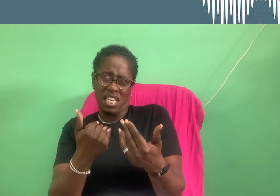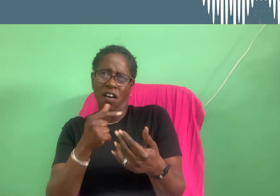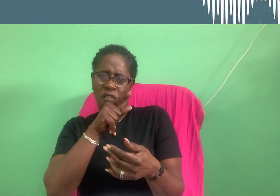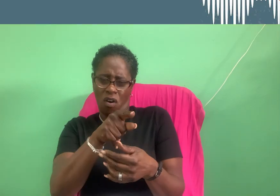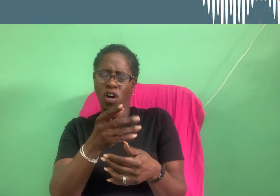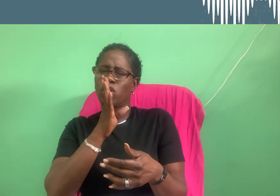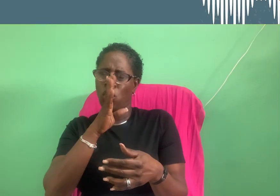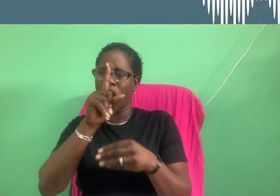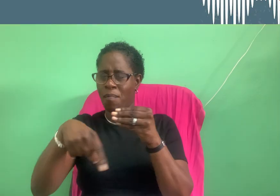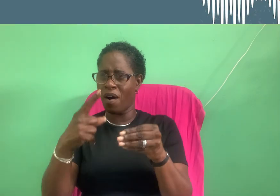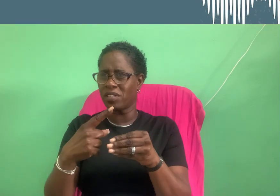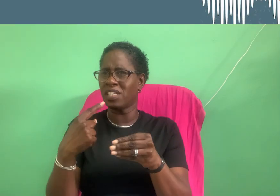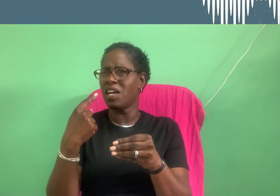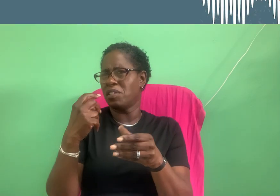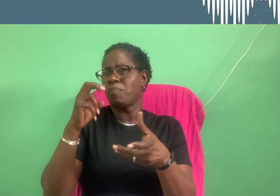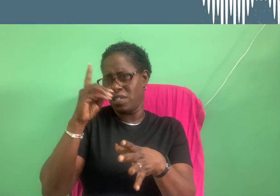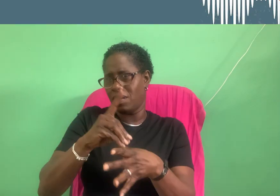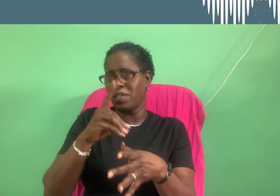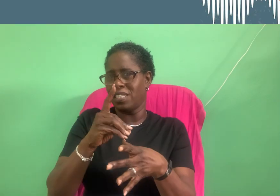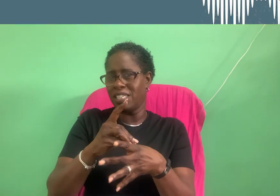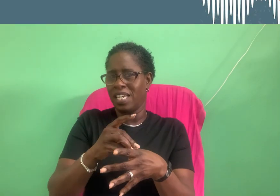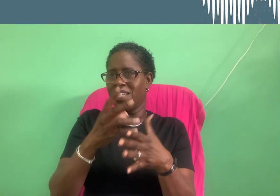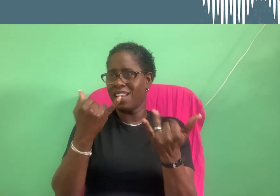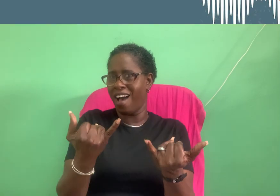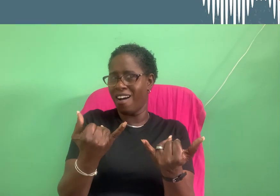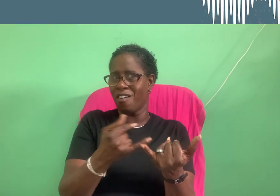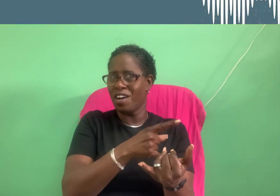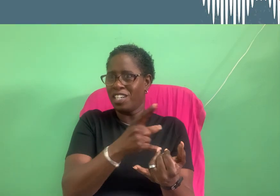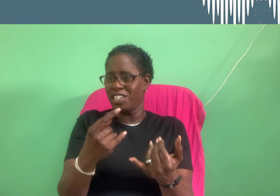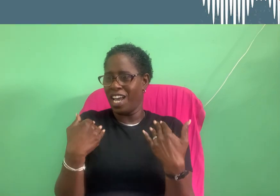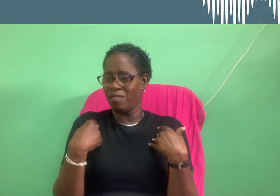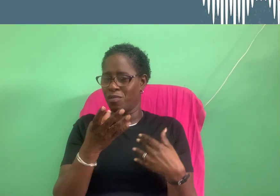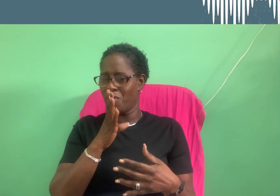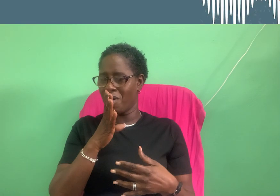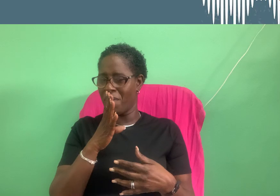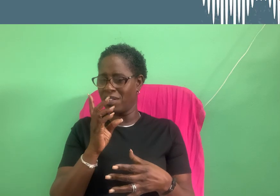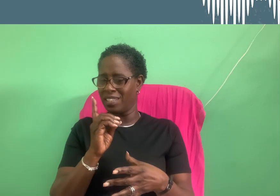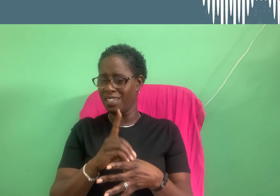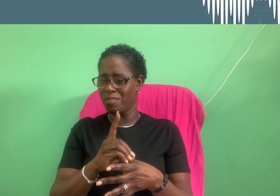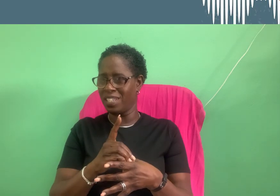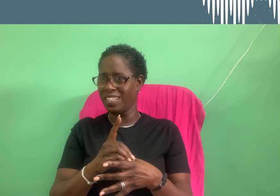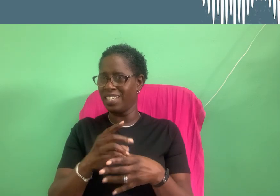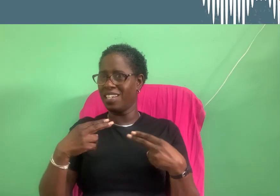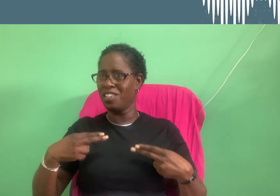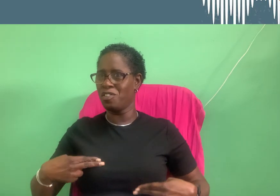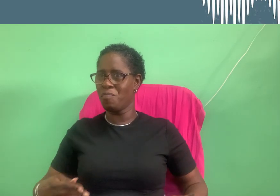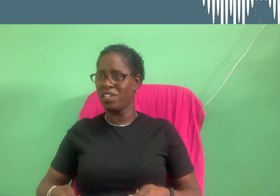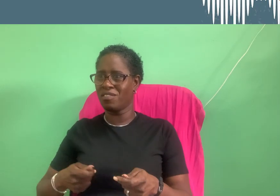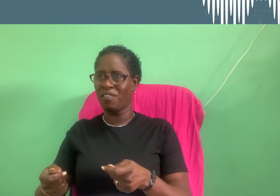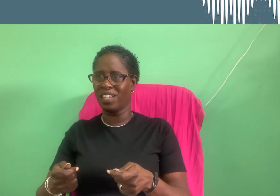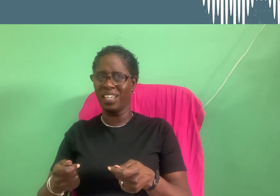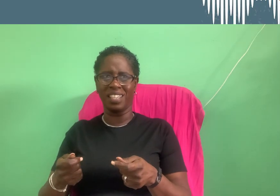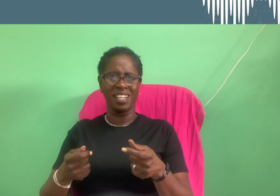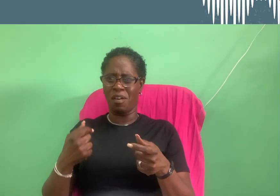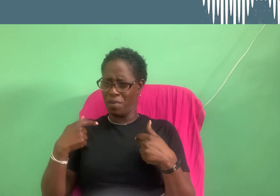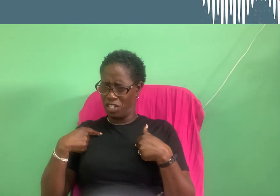time, I entered this space not connecting that world with the world that I was working